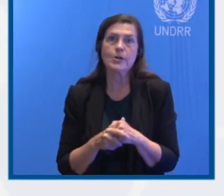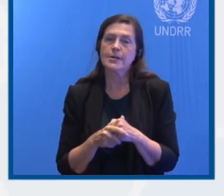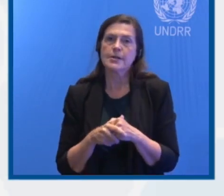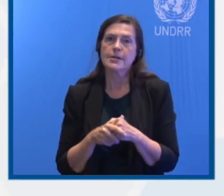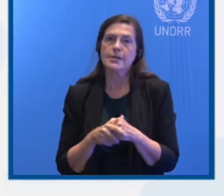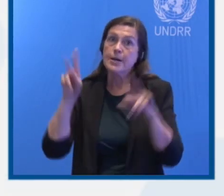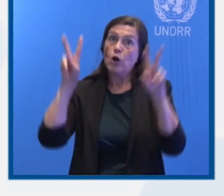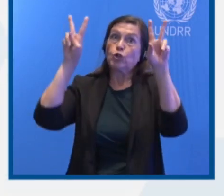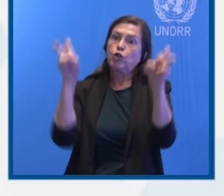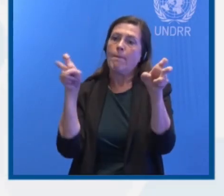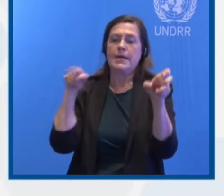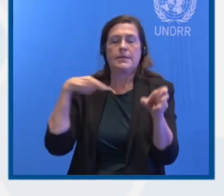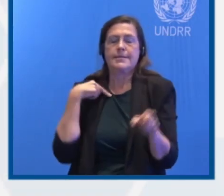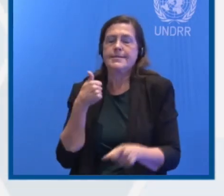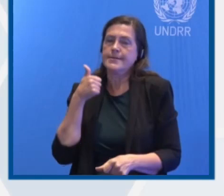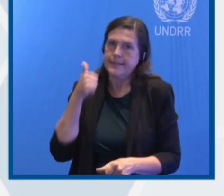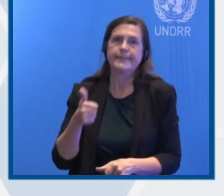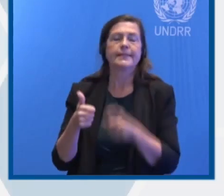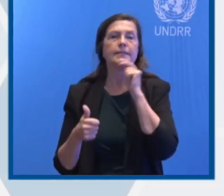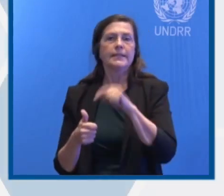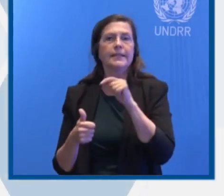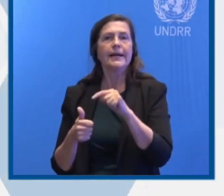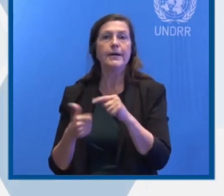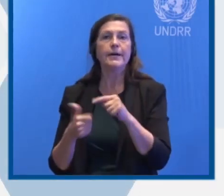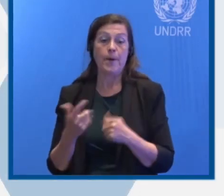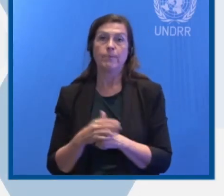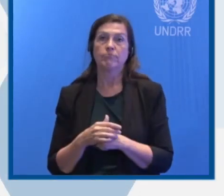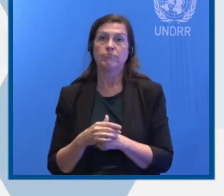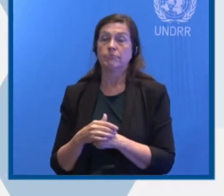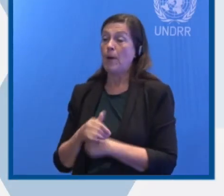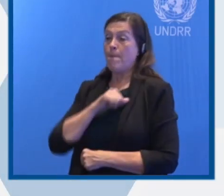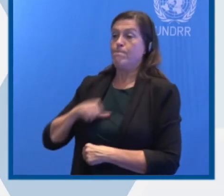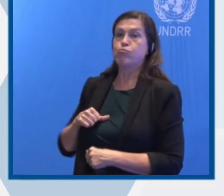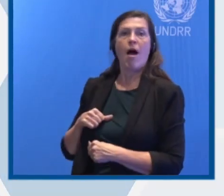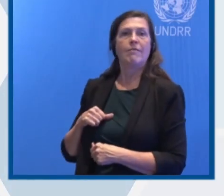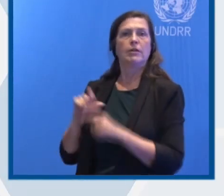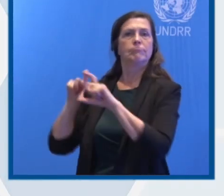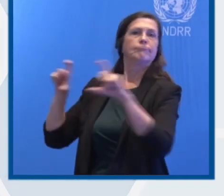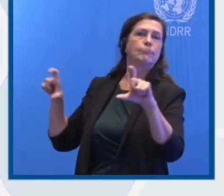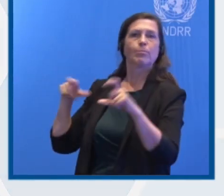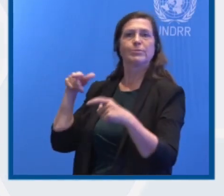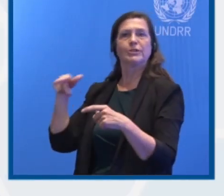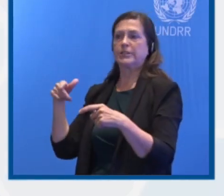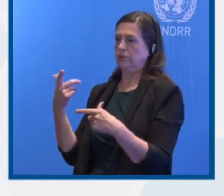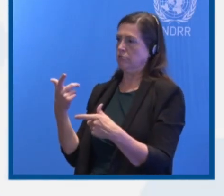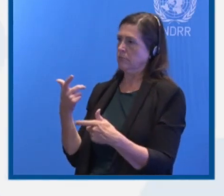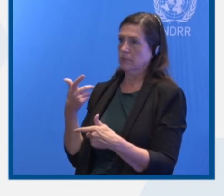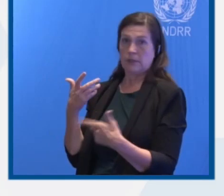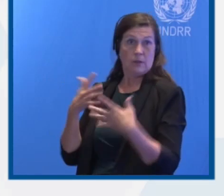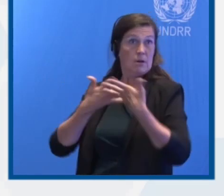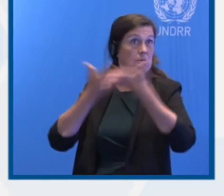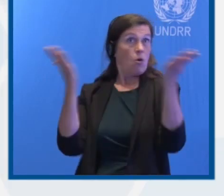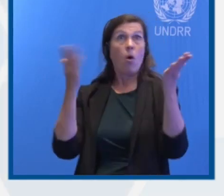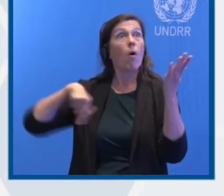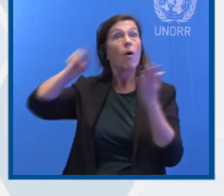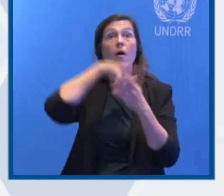sector. The private sector, we know, is the majority of society in the end, in any sector that